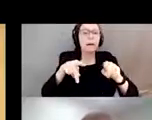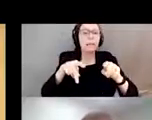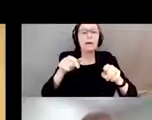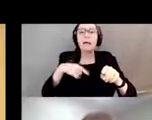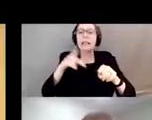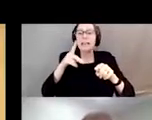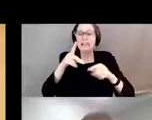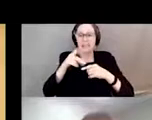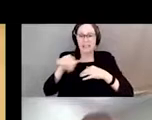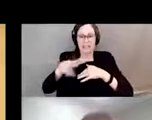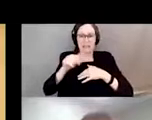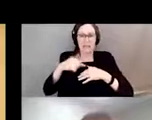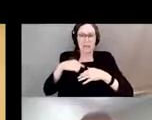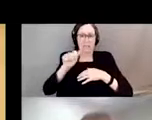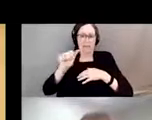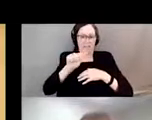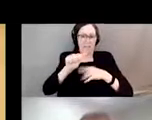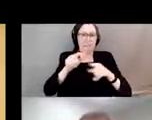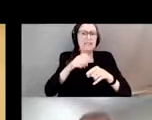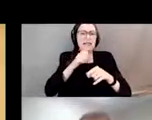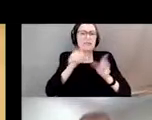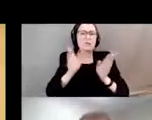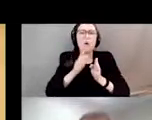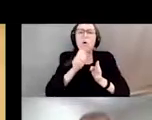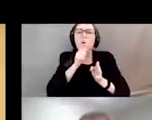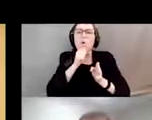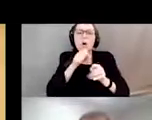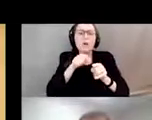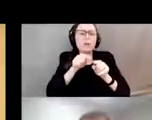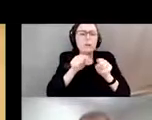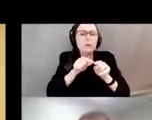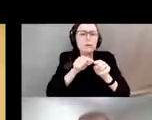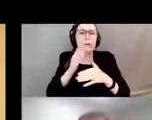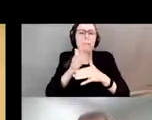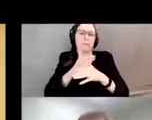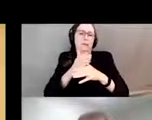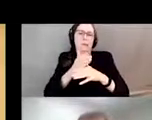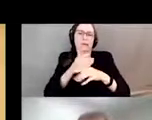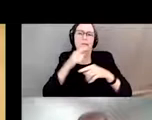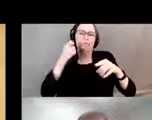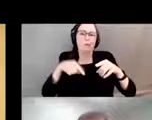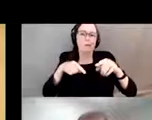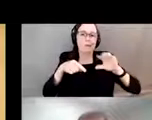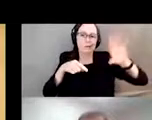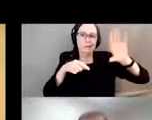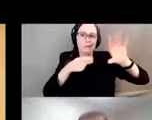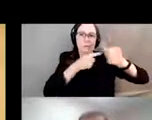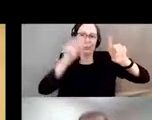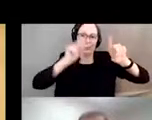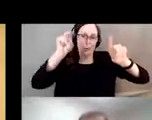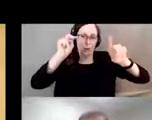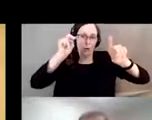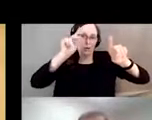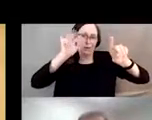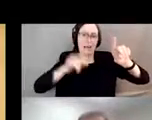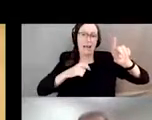little kind of orange territory. And it is right between Russia coming from the north and